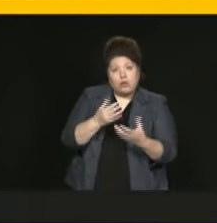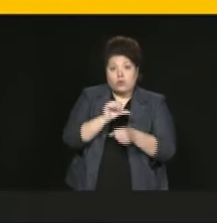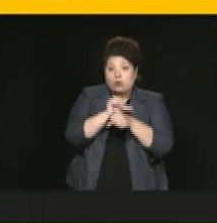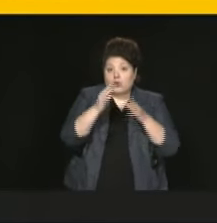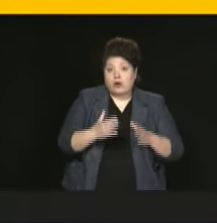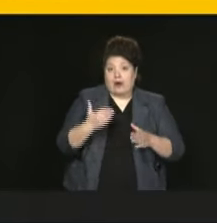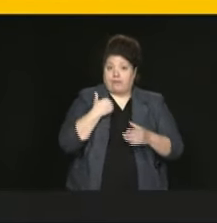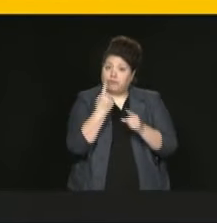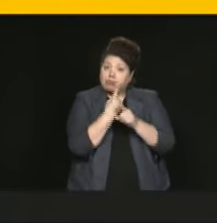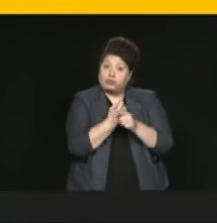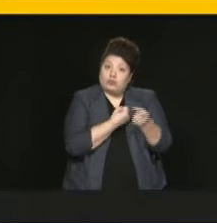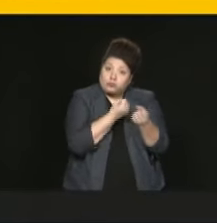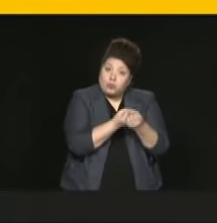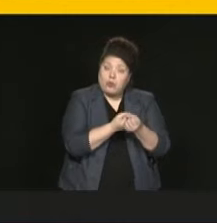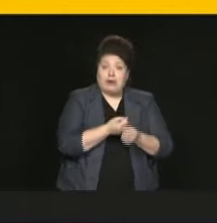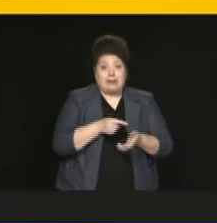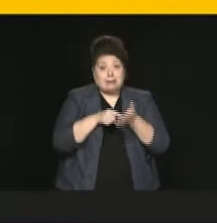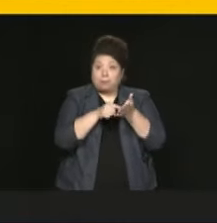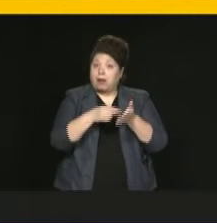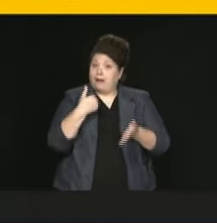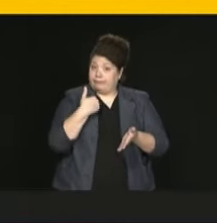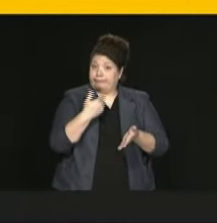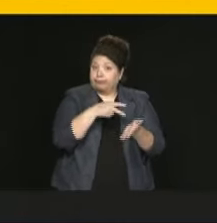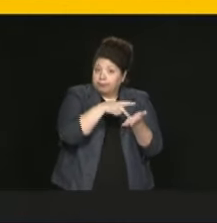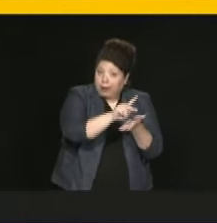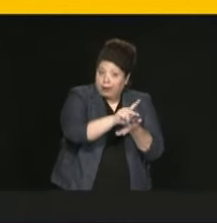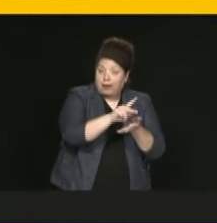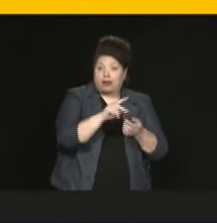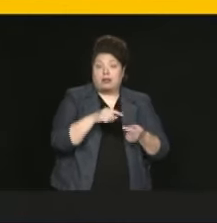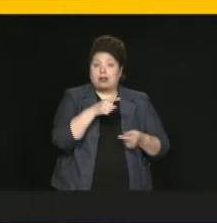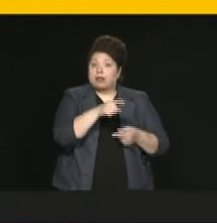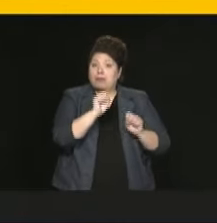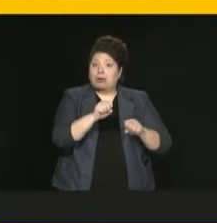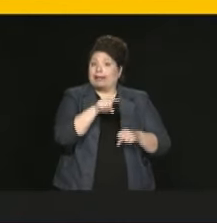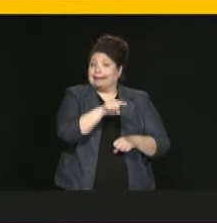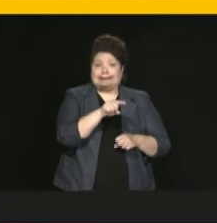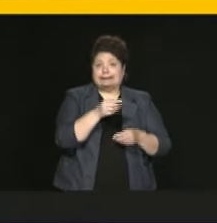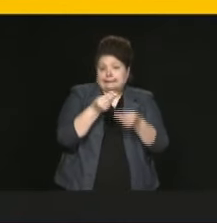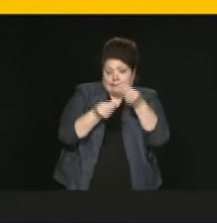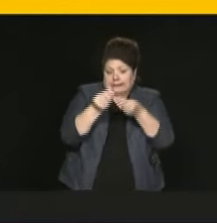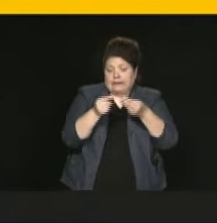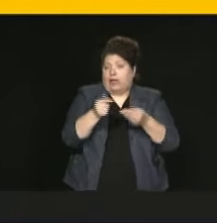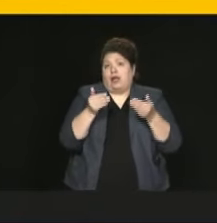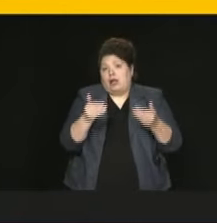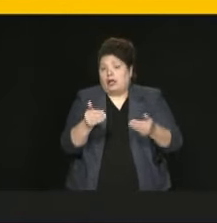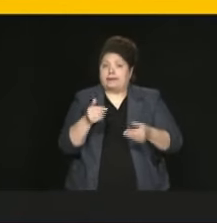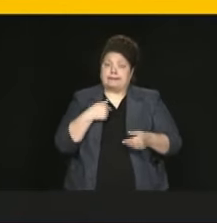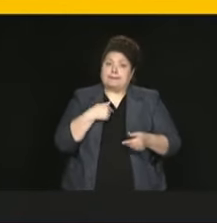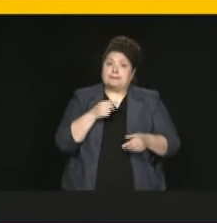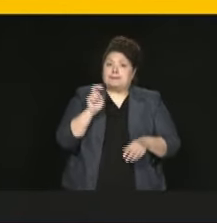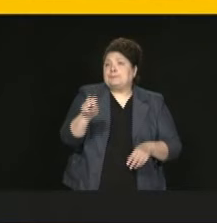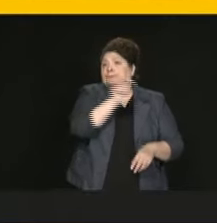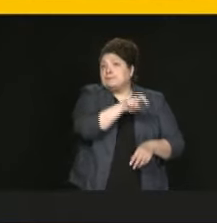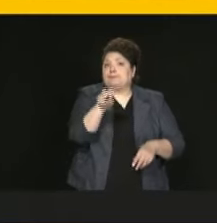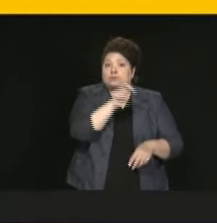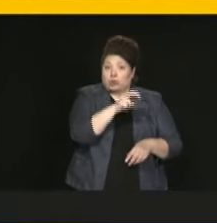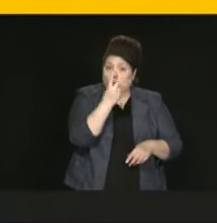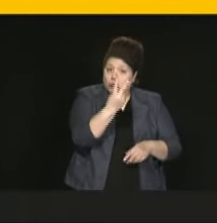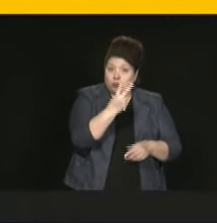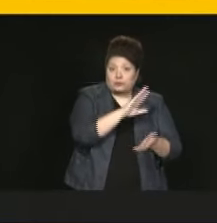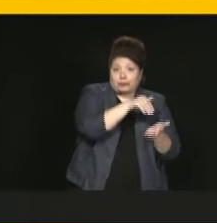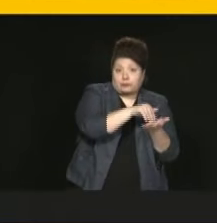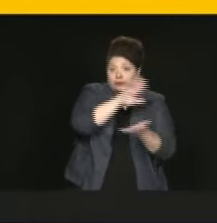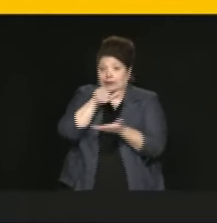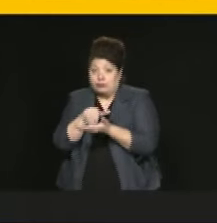have to work between several facilities. So there's lots that we need to learn from what's happening. Certainly, I